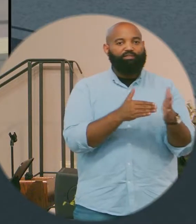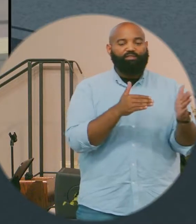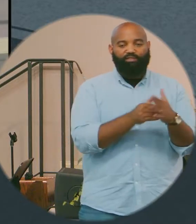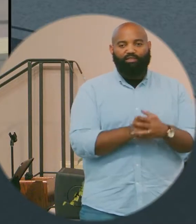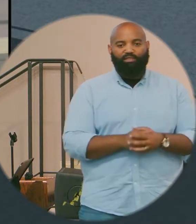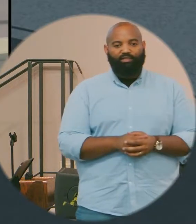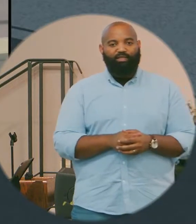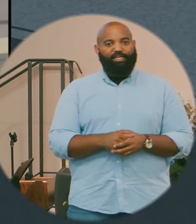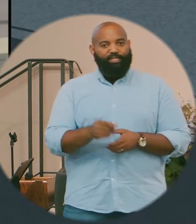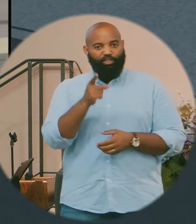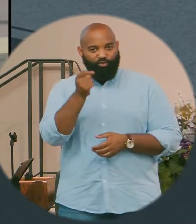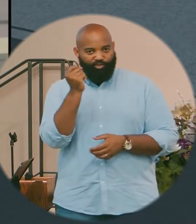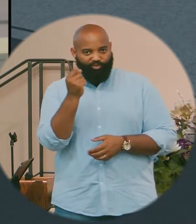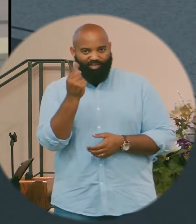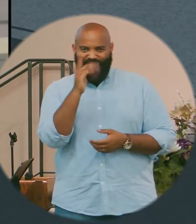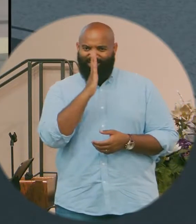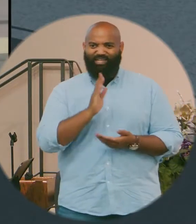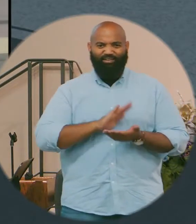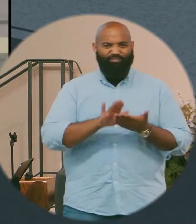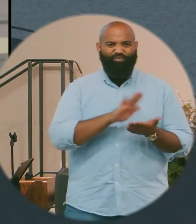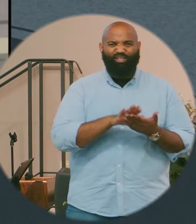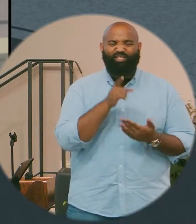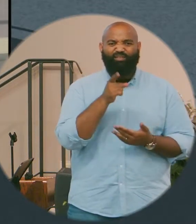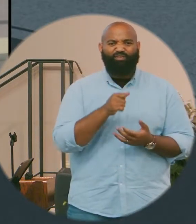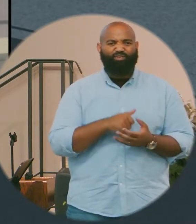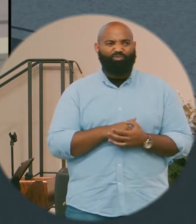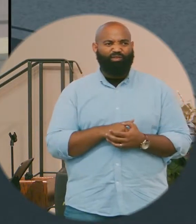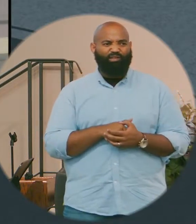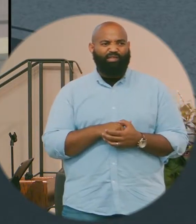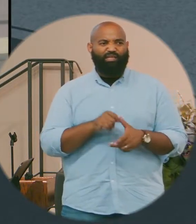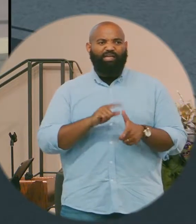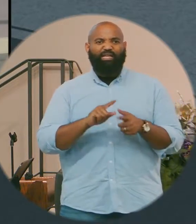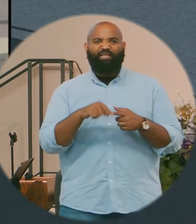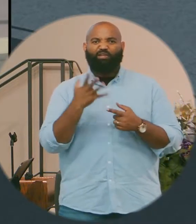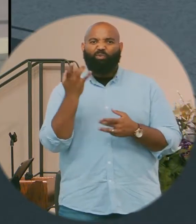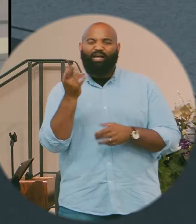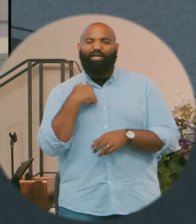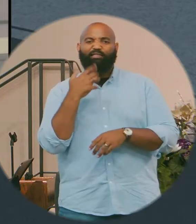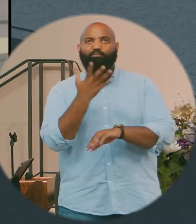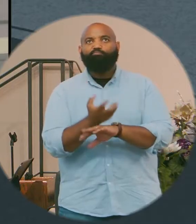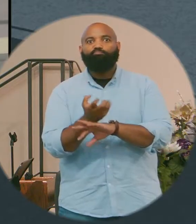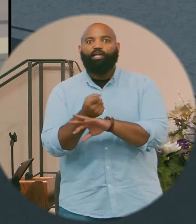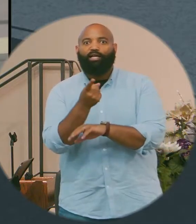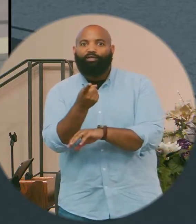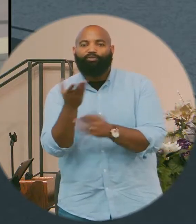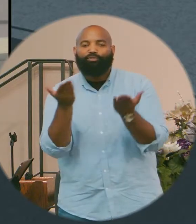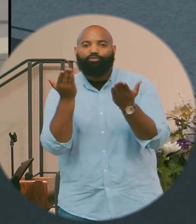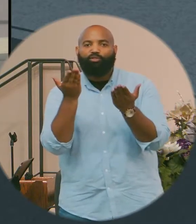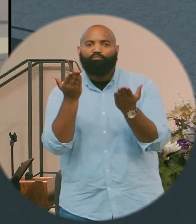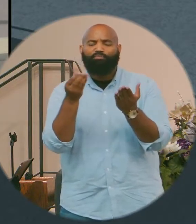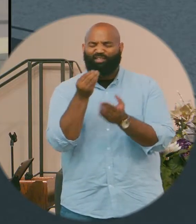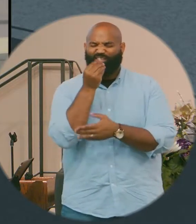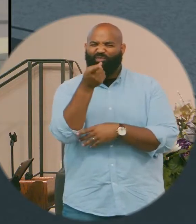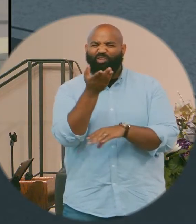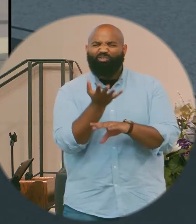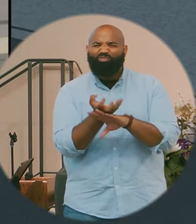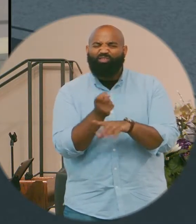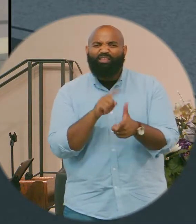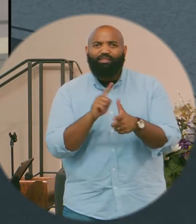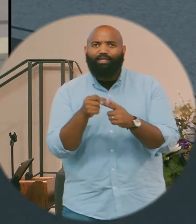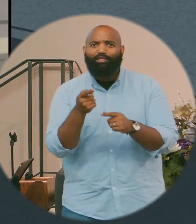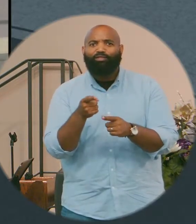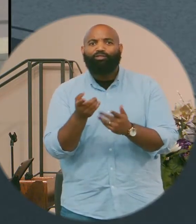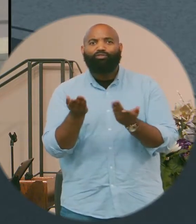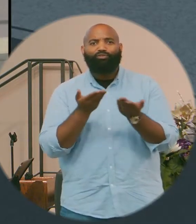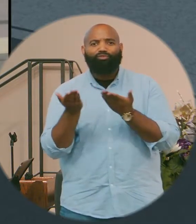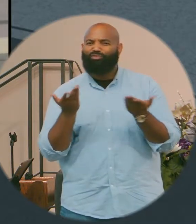can't understand why we got to bring out snacks and we got to serve you food in order for you to come to serve. You should run up and like David,